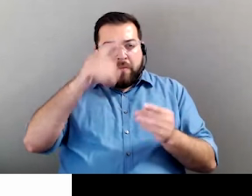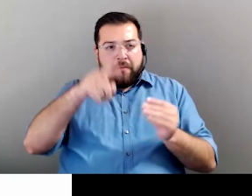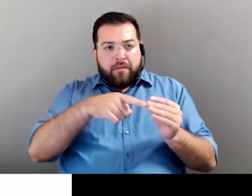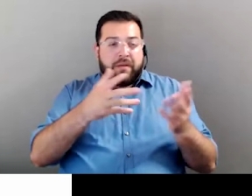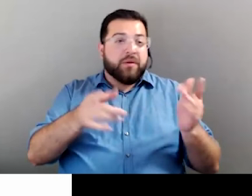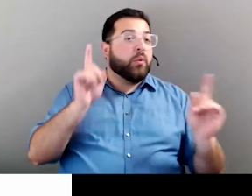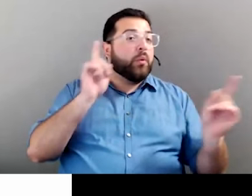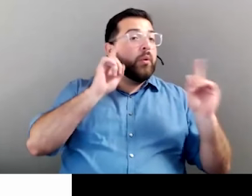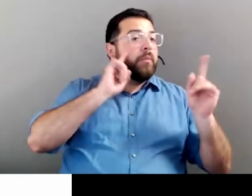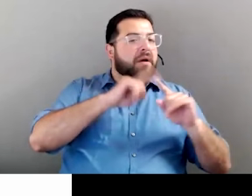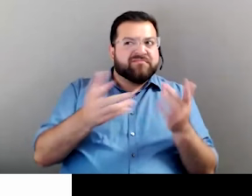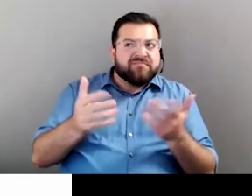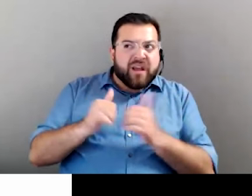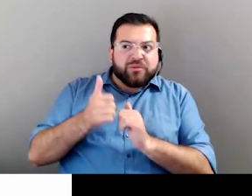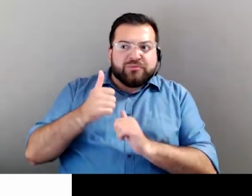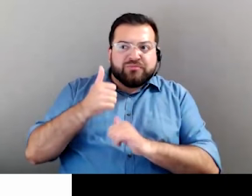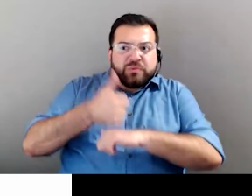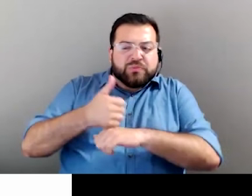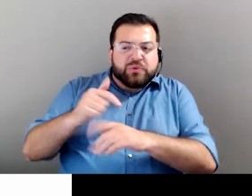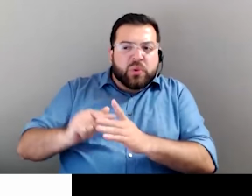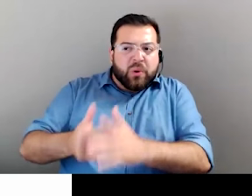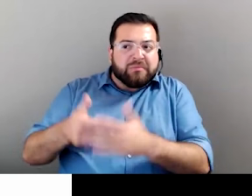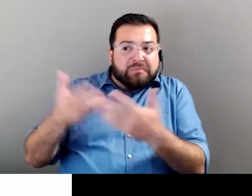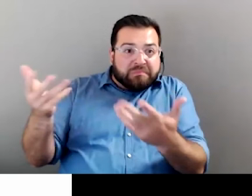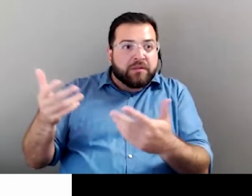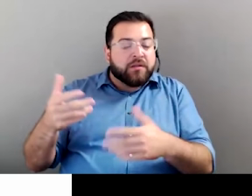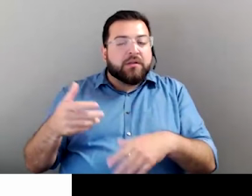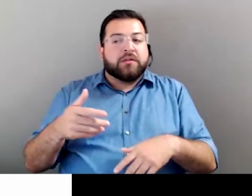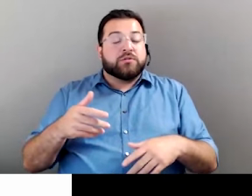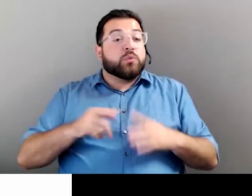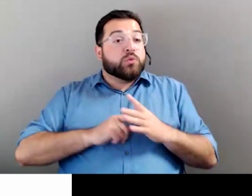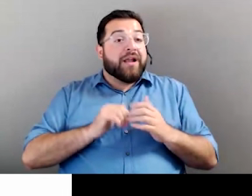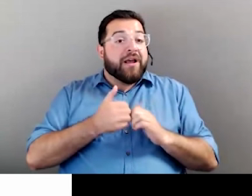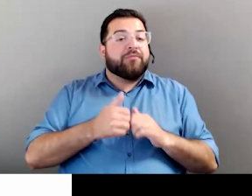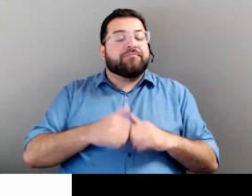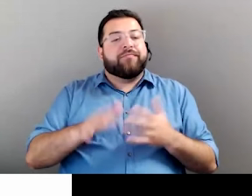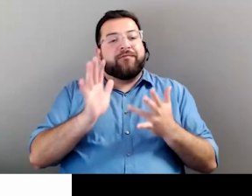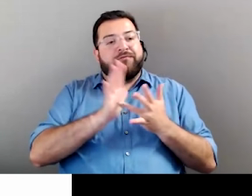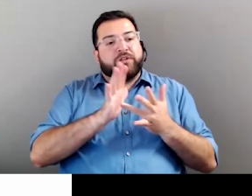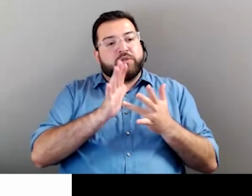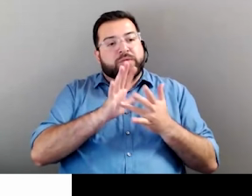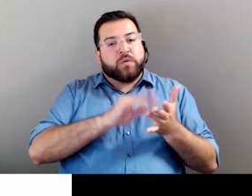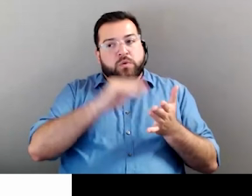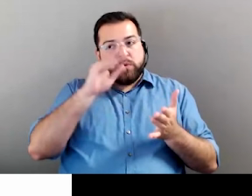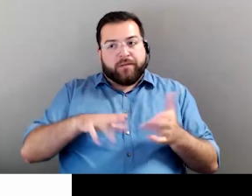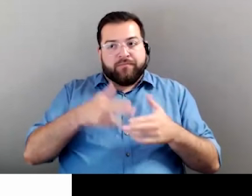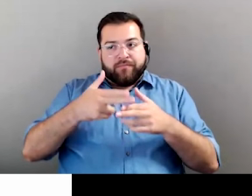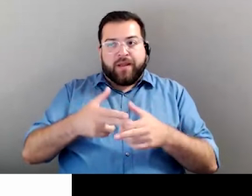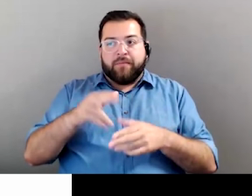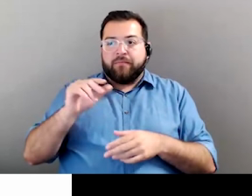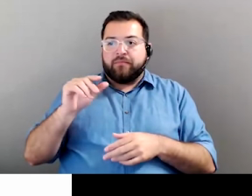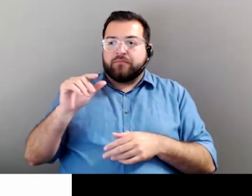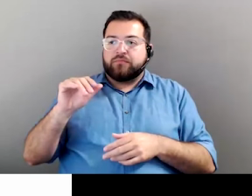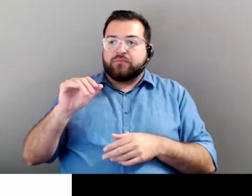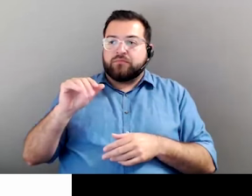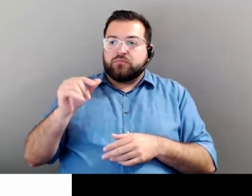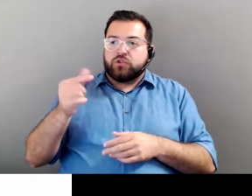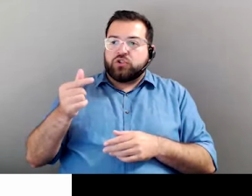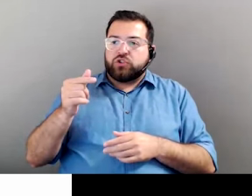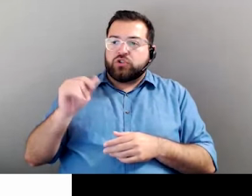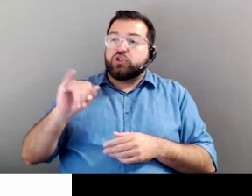necessarily know how it started. So how it started was there was a freshman student, her name is Jean Clery, and she